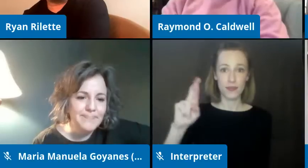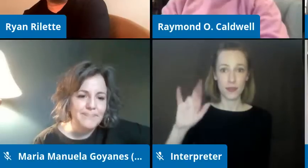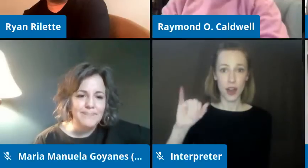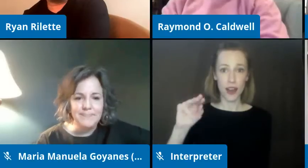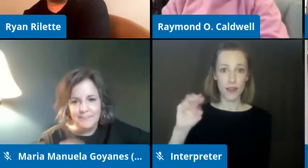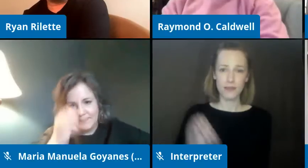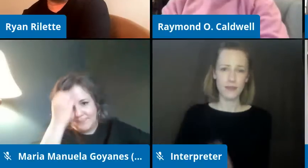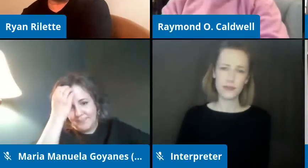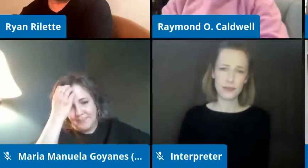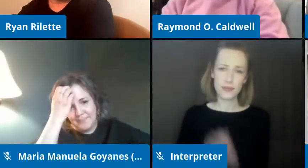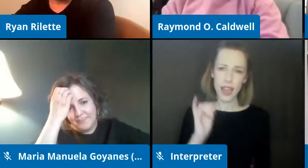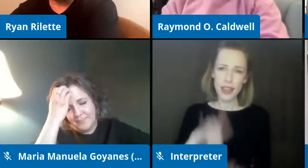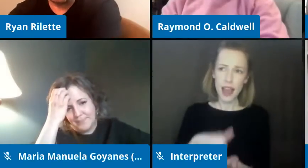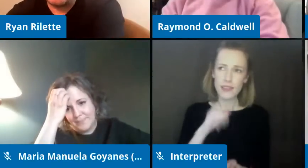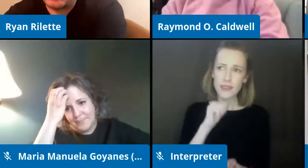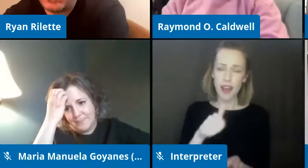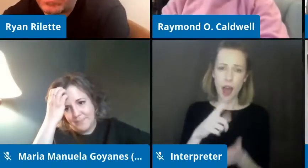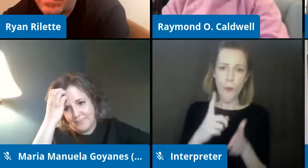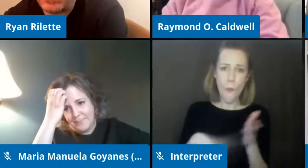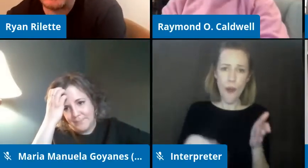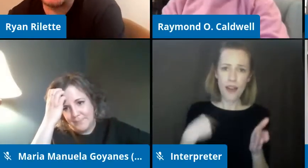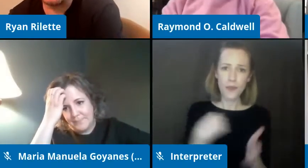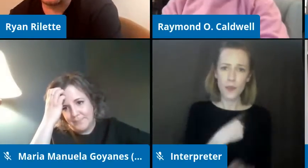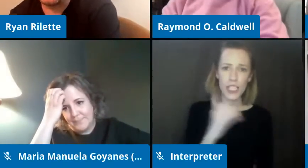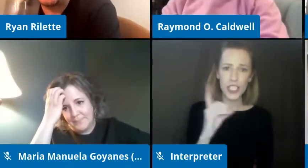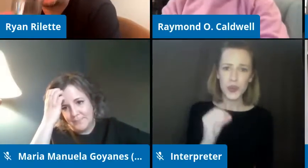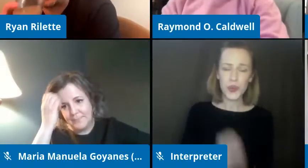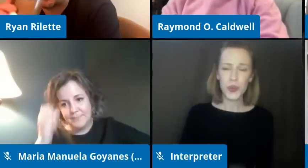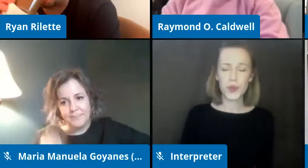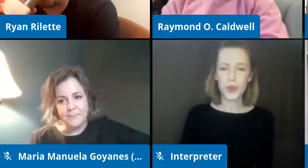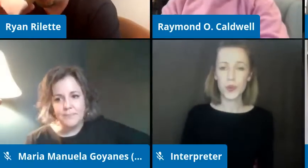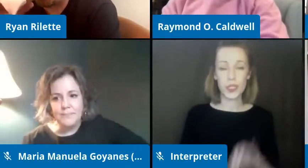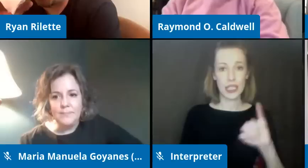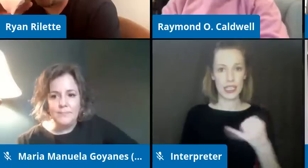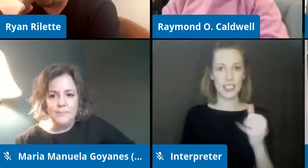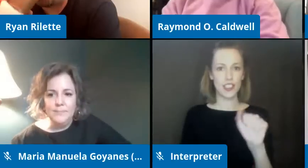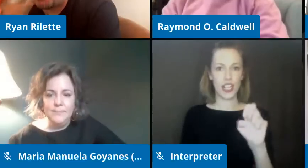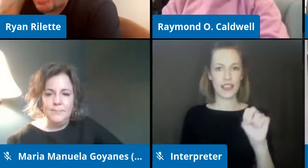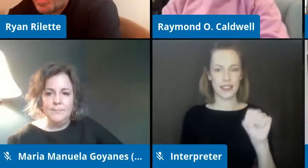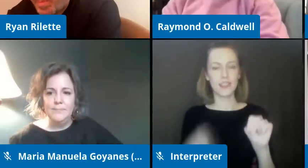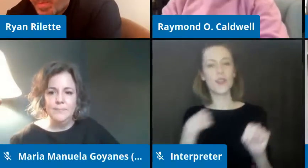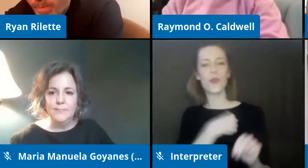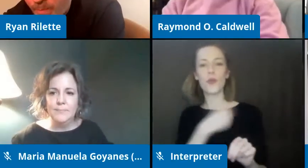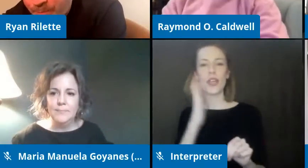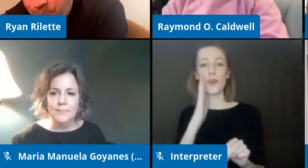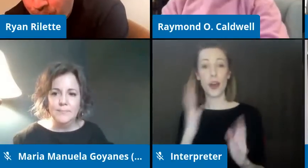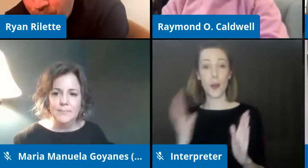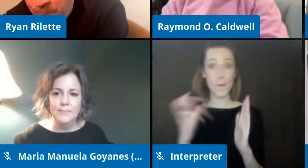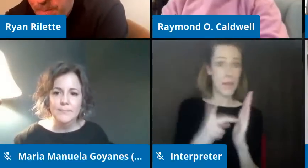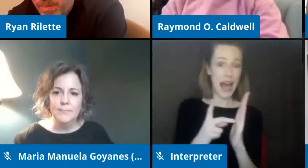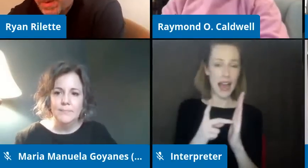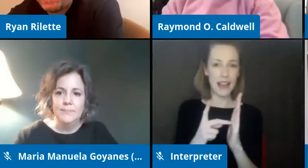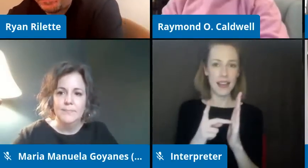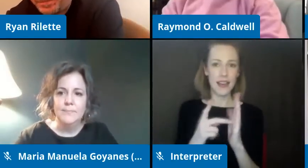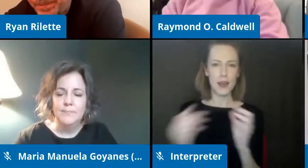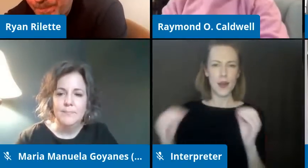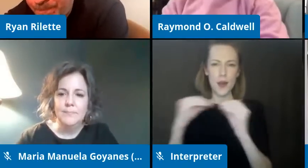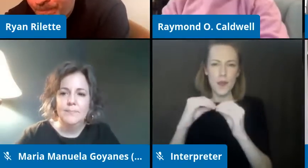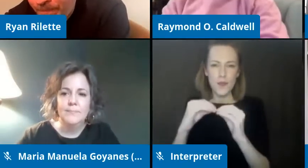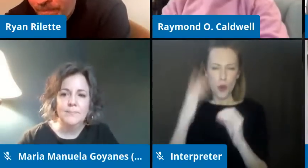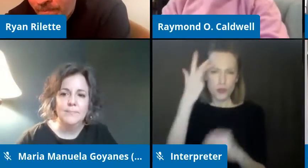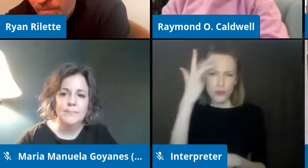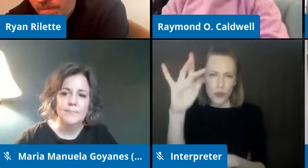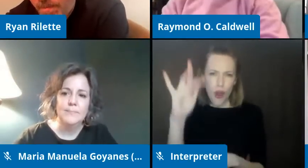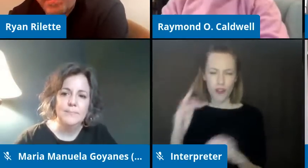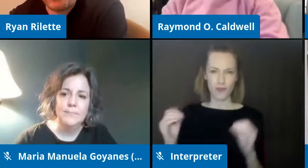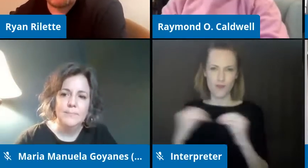We'll come back leaner, and we'll come back smarter, and we'll take what we can online. But absolutely,